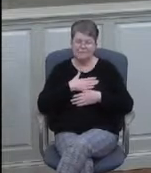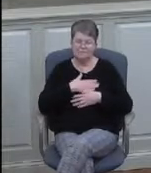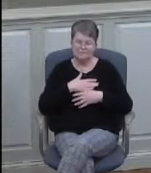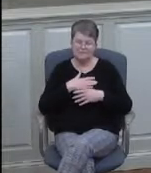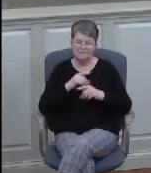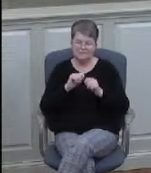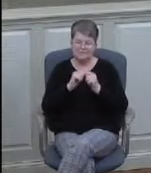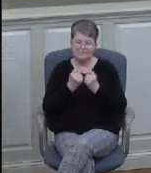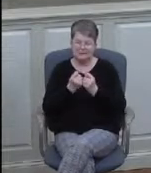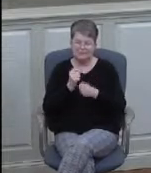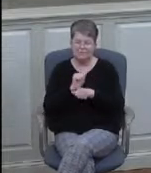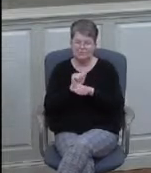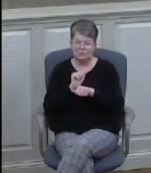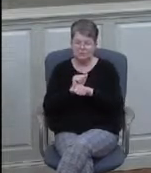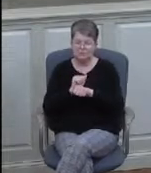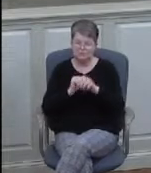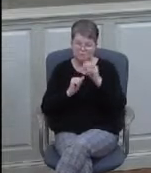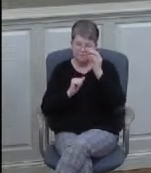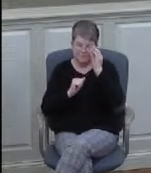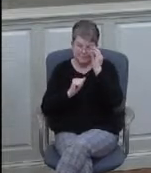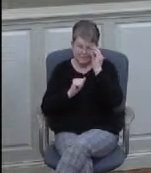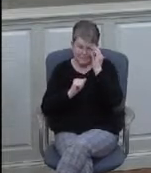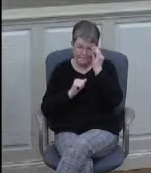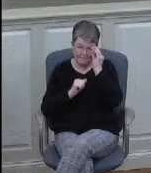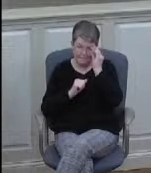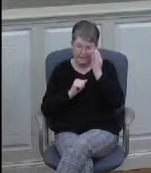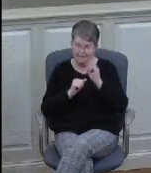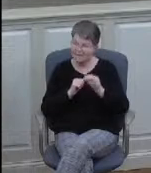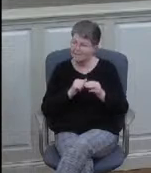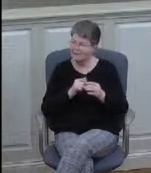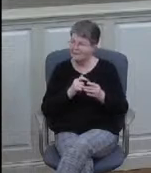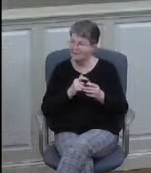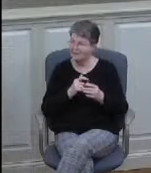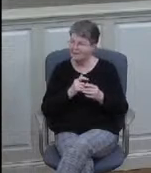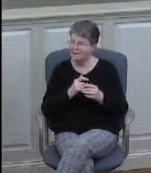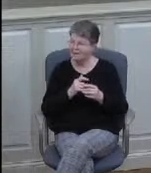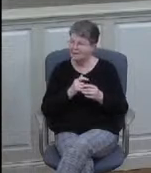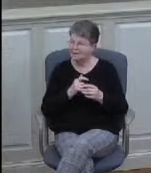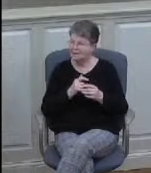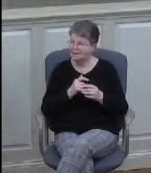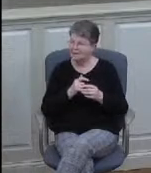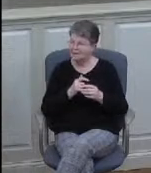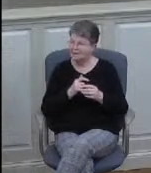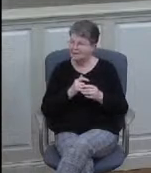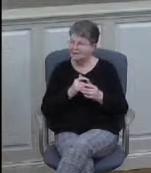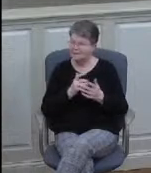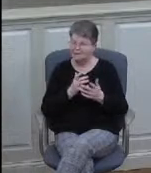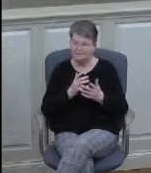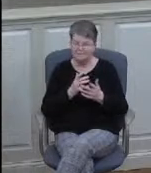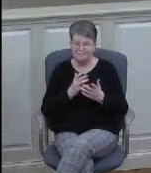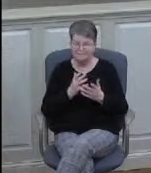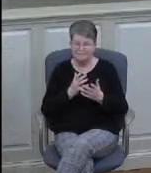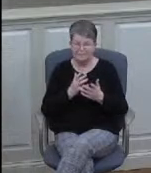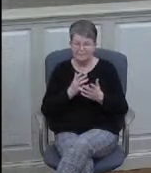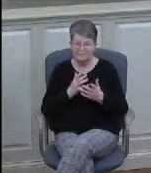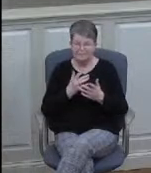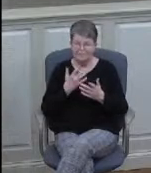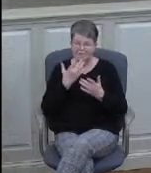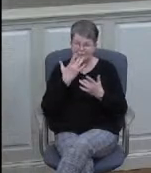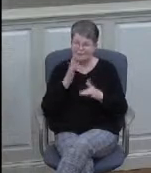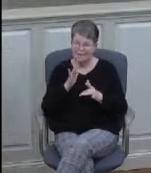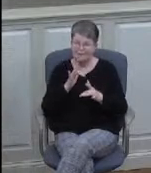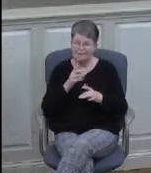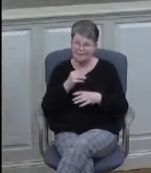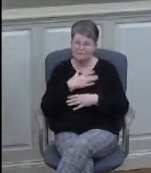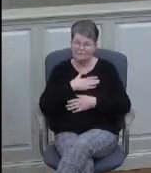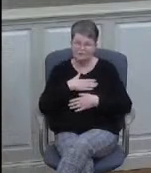the teamwork there. And like somebody else said, it went about as well as it could go, I think, considering. So. Yeah. Well, we're lucky and we're